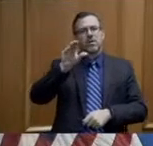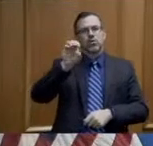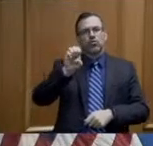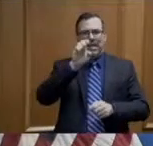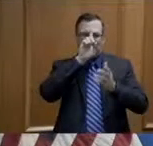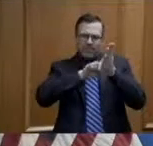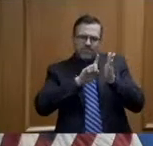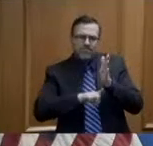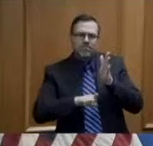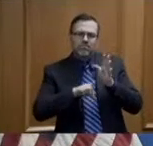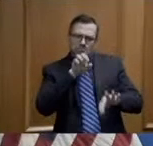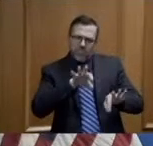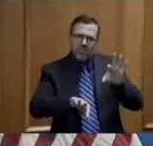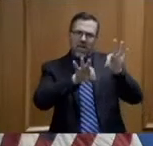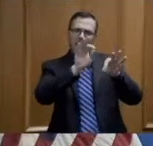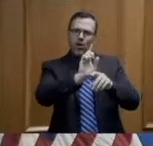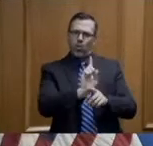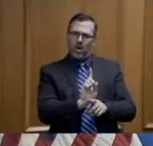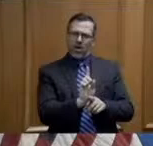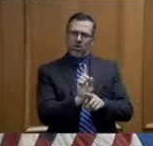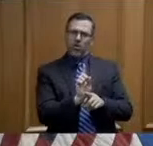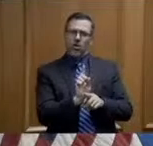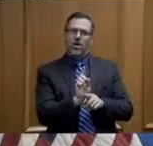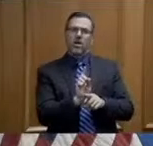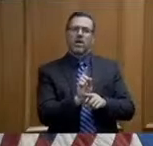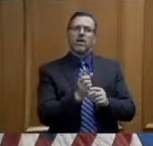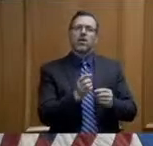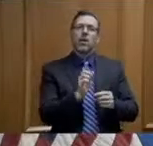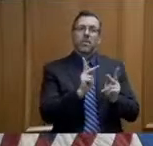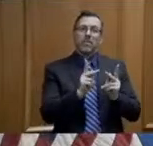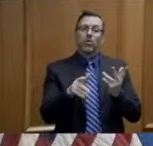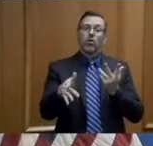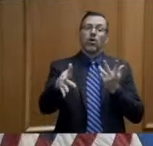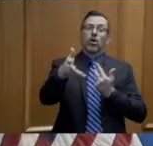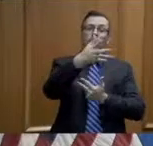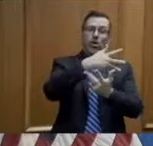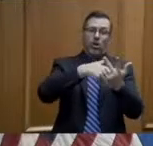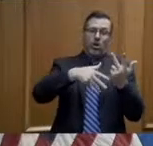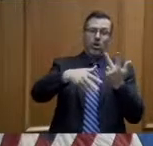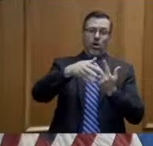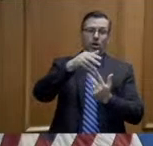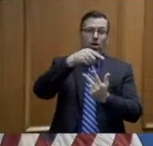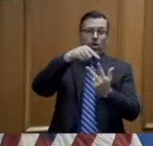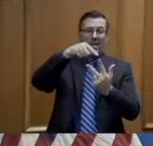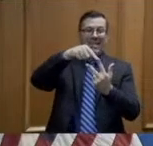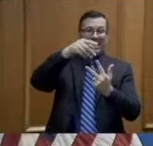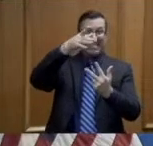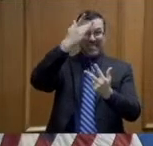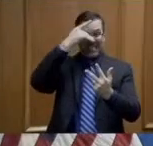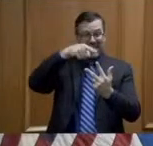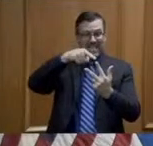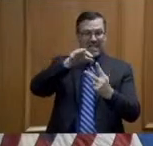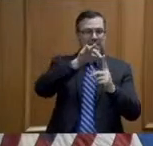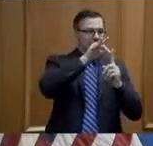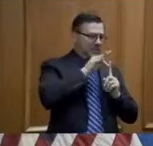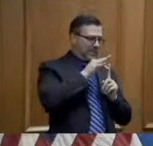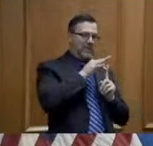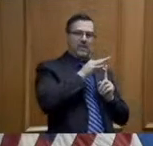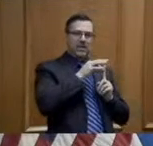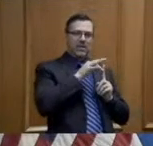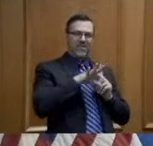tracing, in addition to testing, is one of the primary ways that we're going to be able to move on even despite this